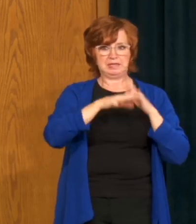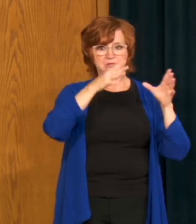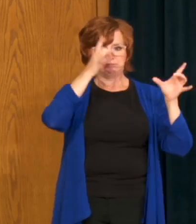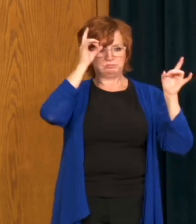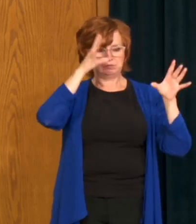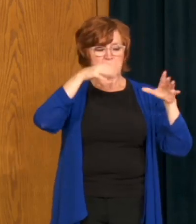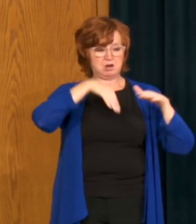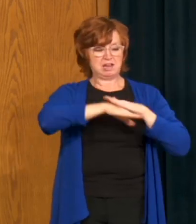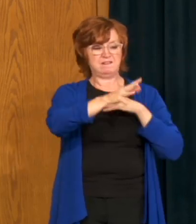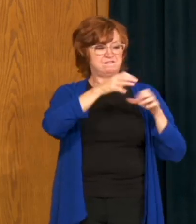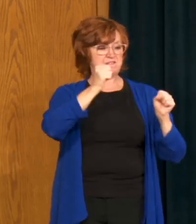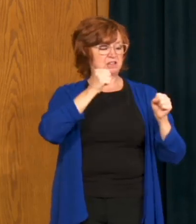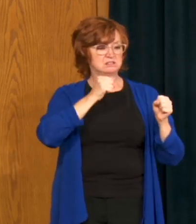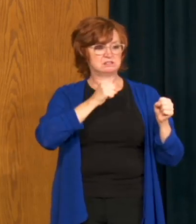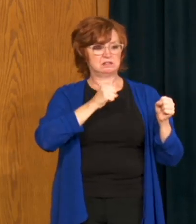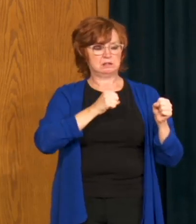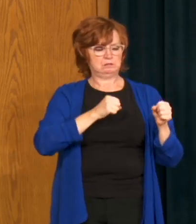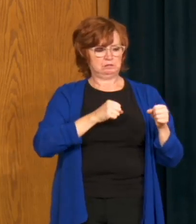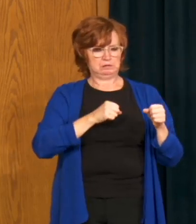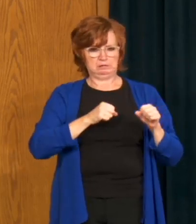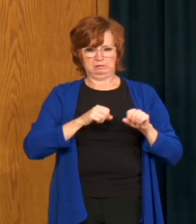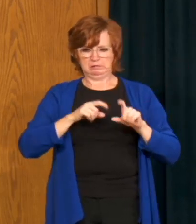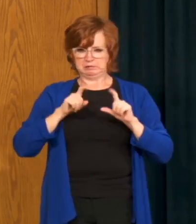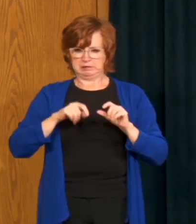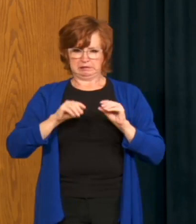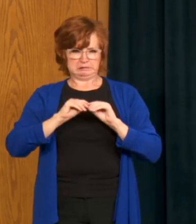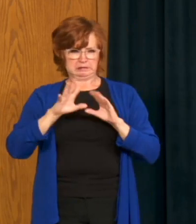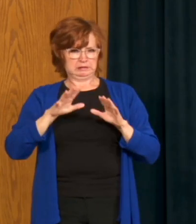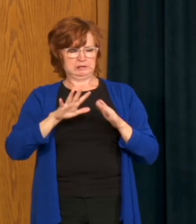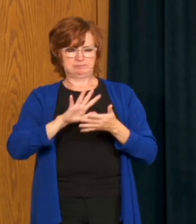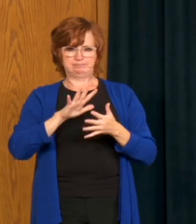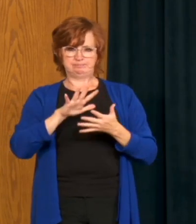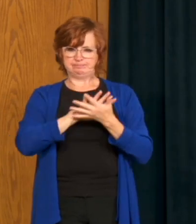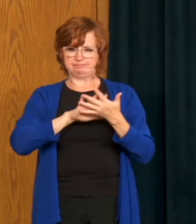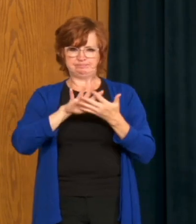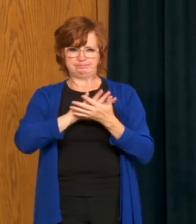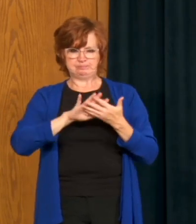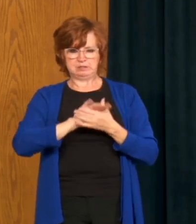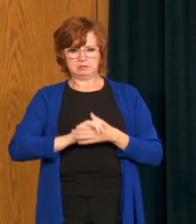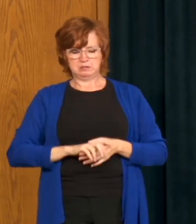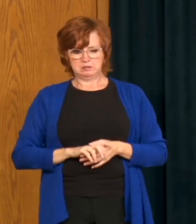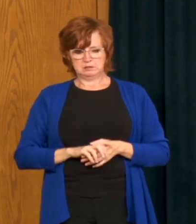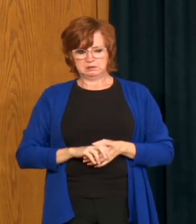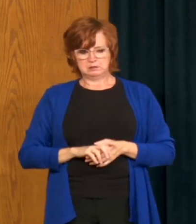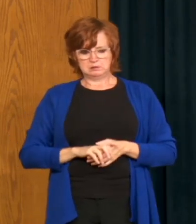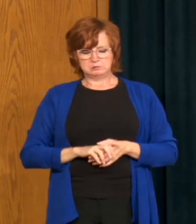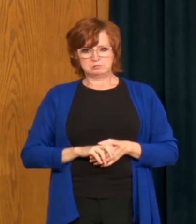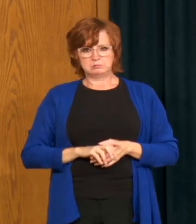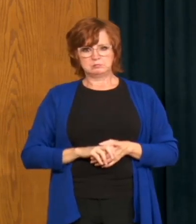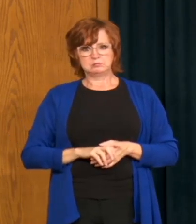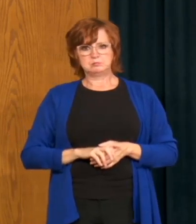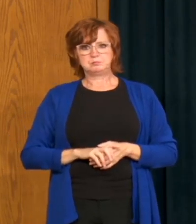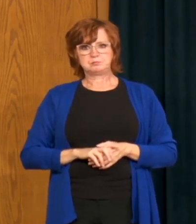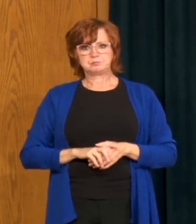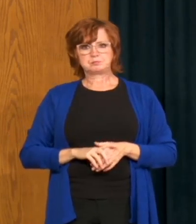that, obviously, we do want people who think they need to get tested to be able to get tested in a timely way, closer to their home. So